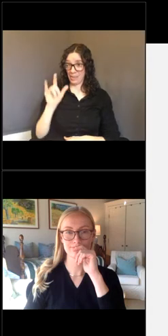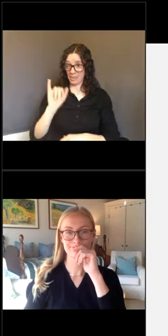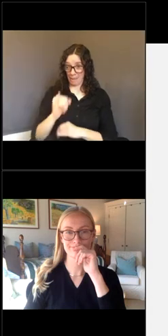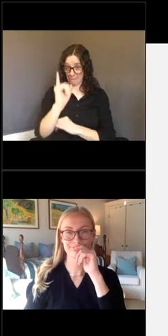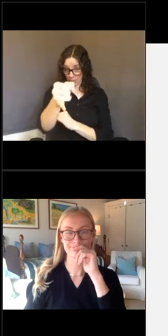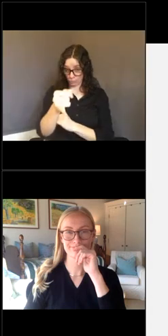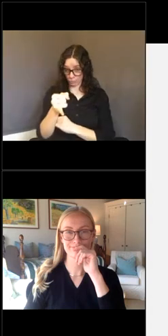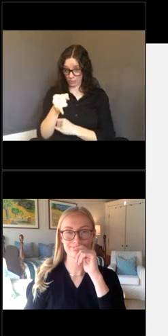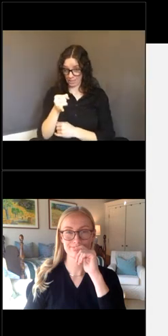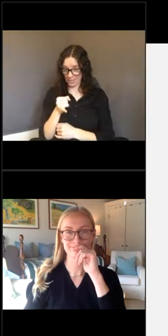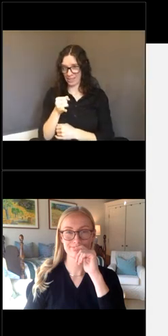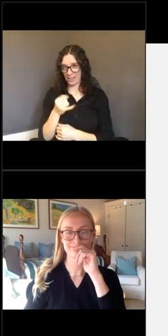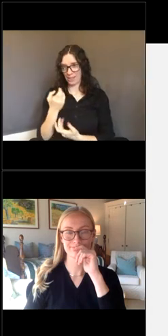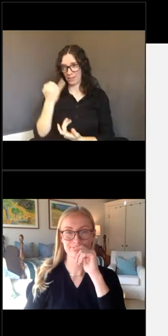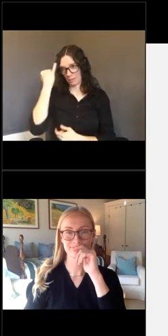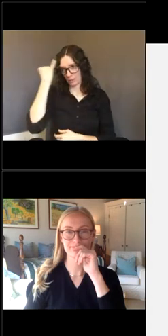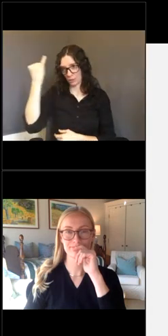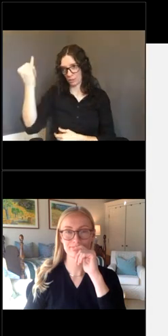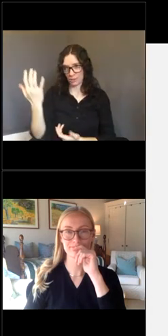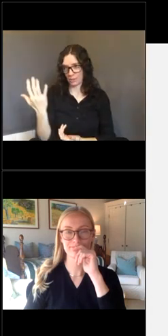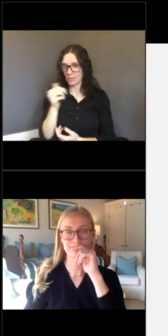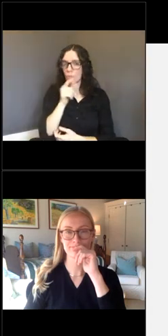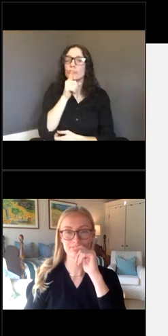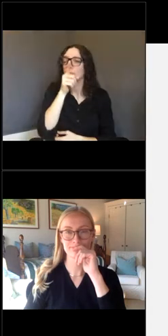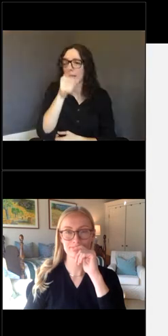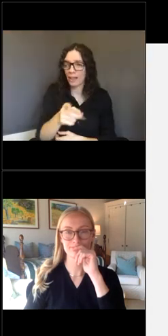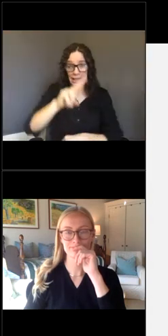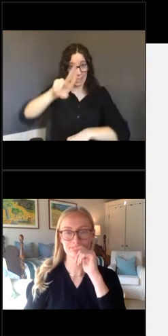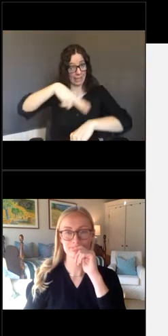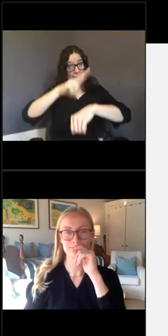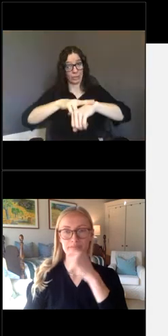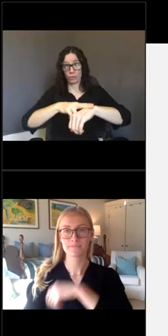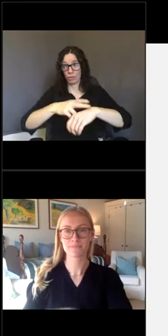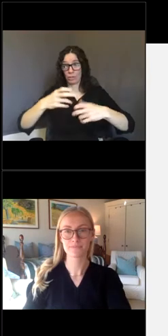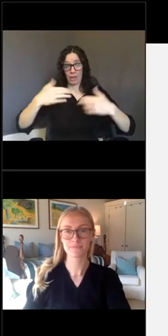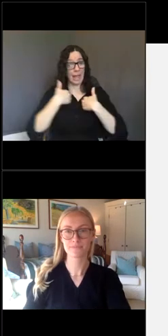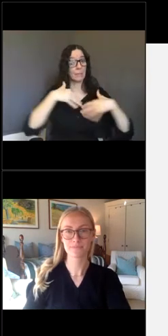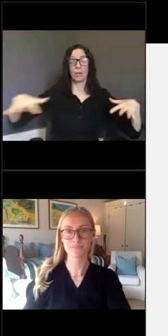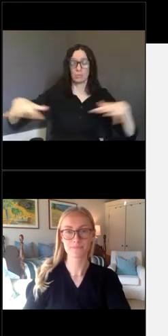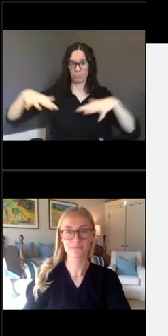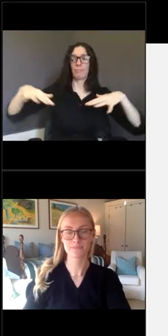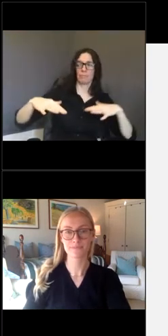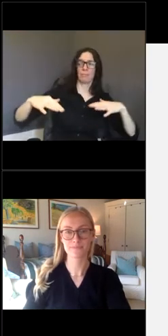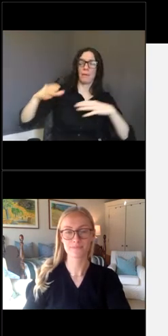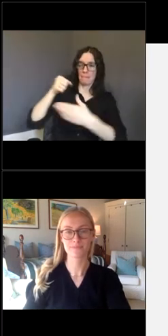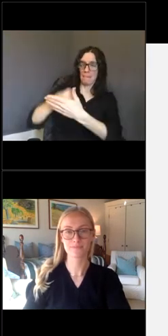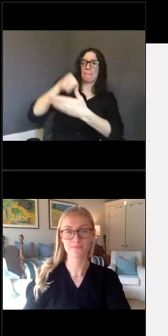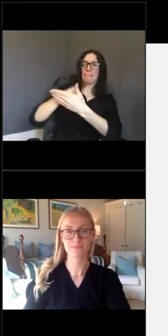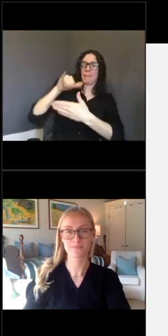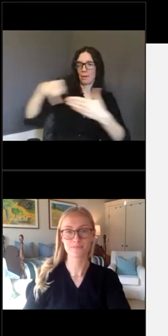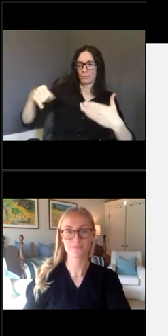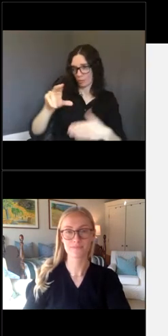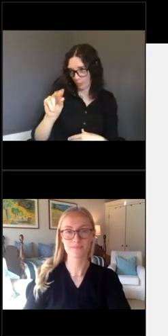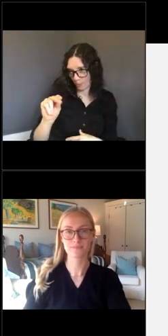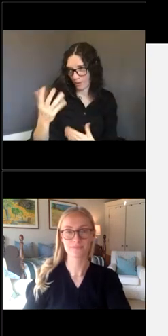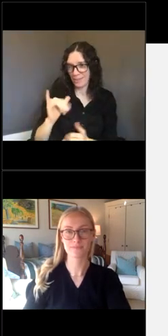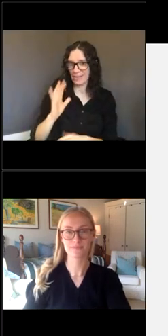It's not a boundary of nature. So if you look here, you will see 14 ecological